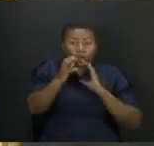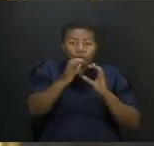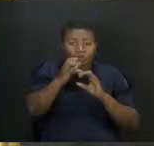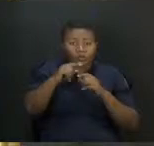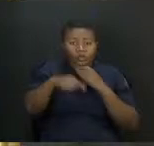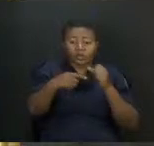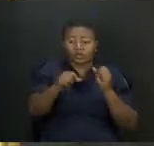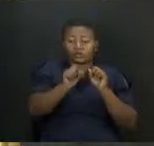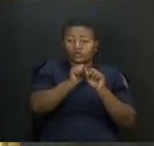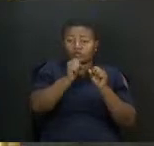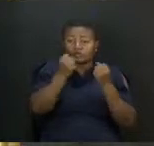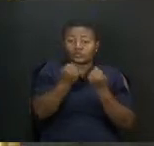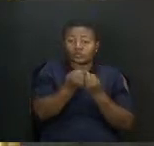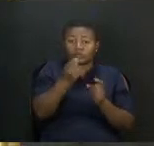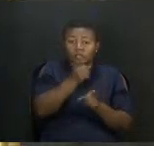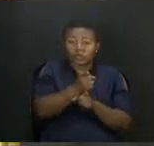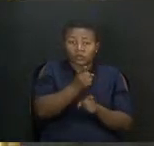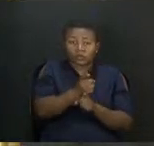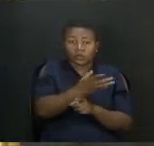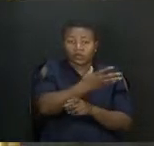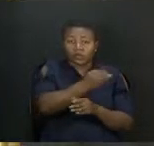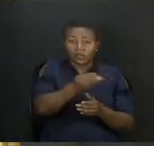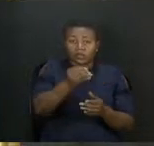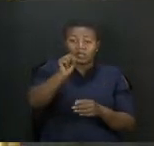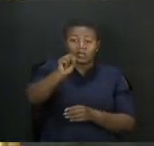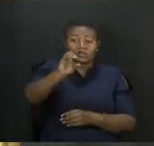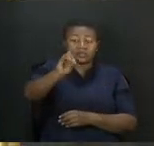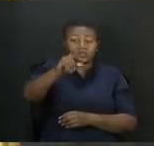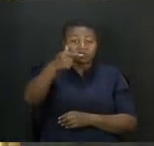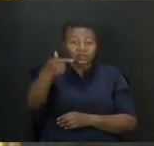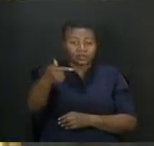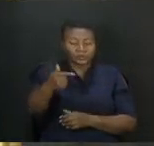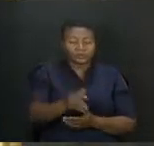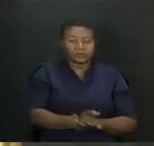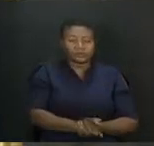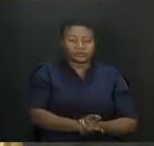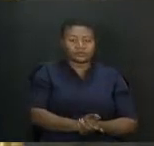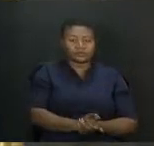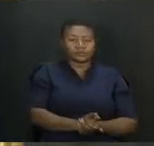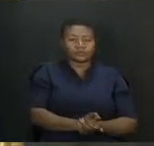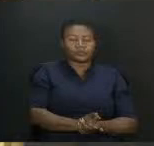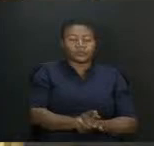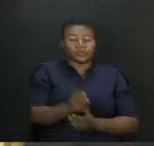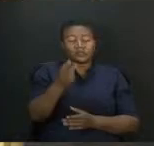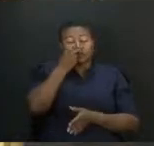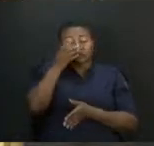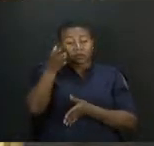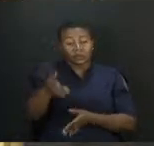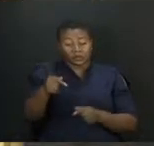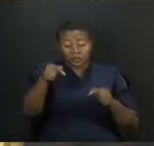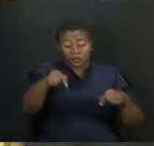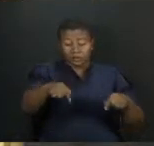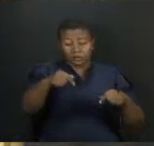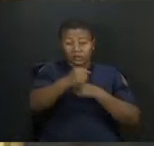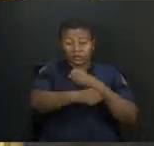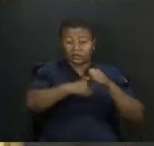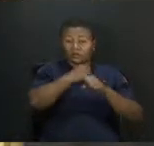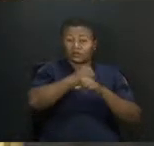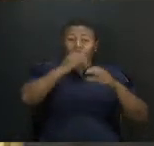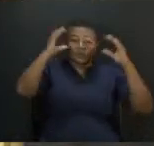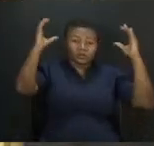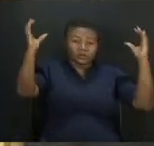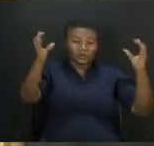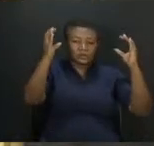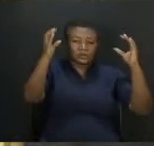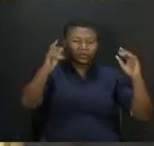social justices and sustainable development. Mr. Speaker, this year's celebration is on the